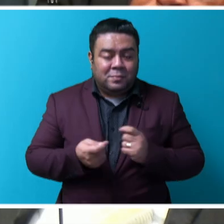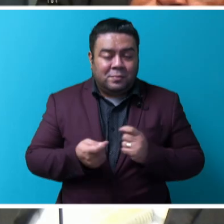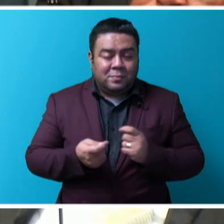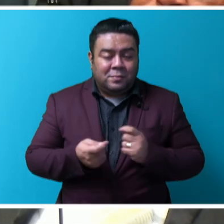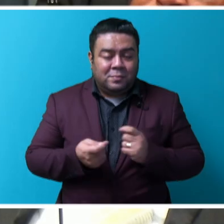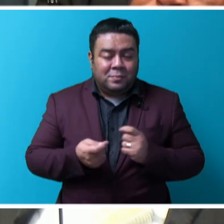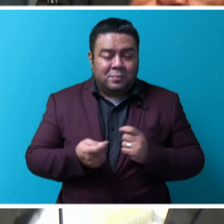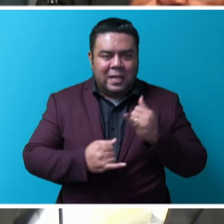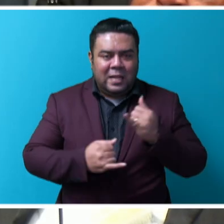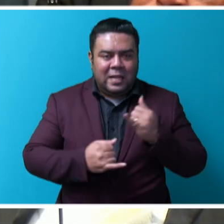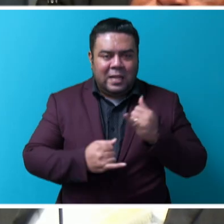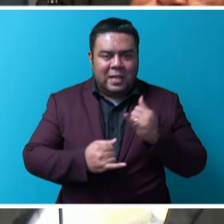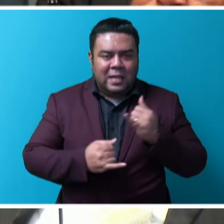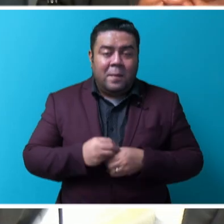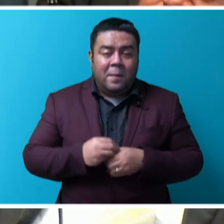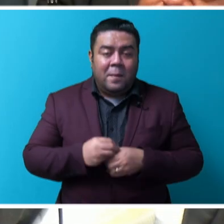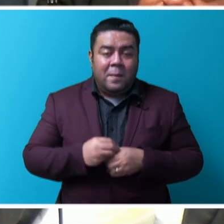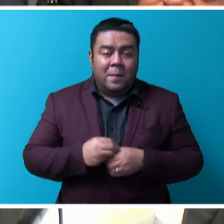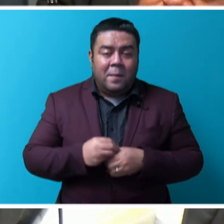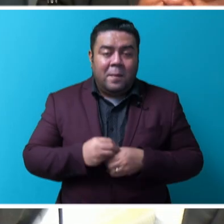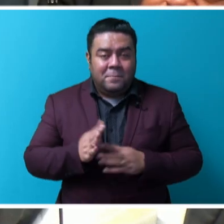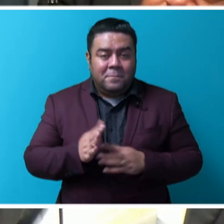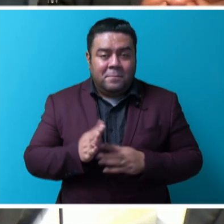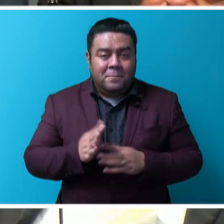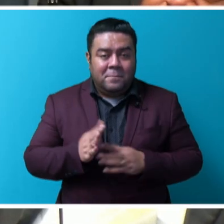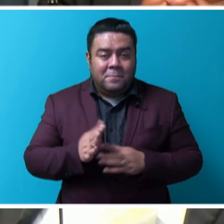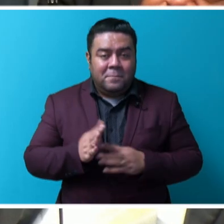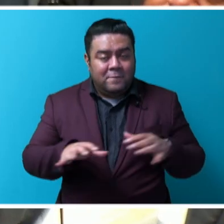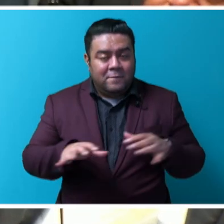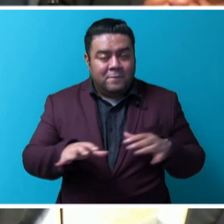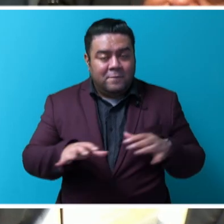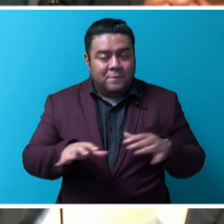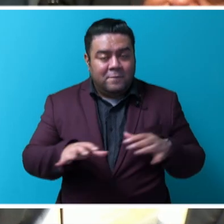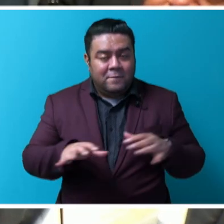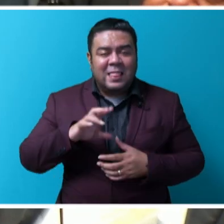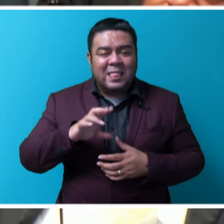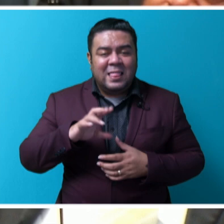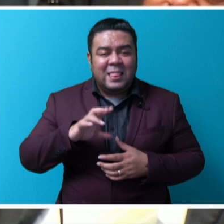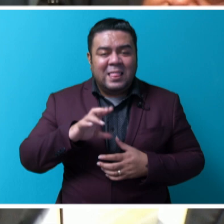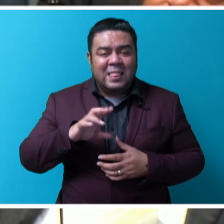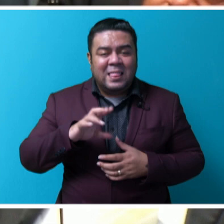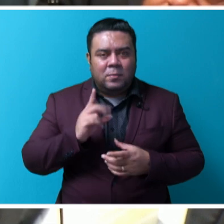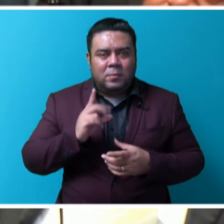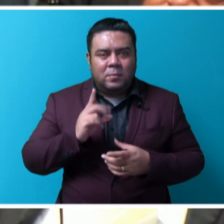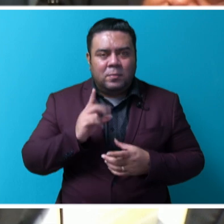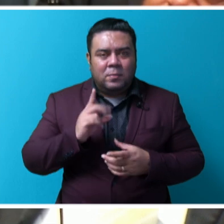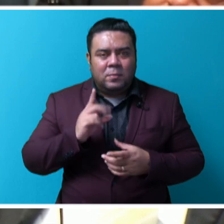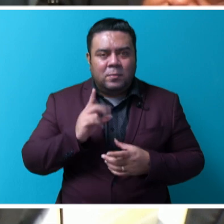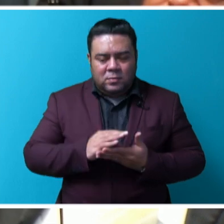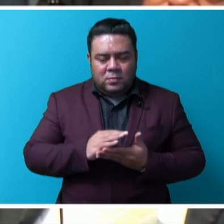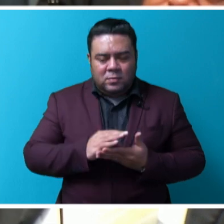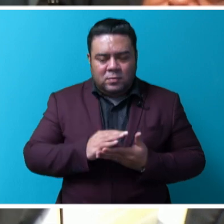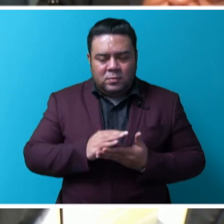300,000 grant to support with the cost related to this meeting. This is not just any meeting, but a historic first for the Pacific to become the